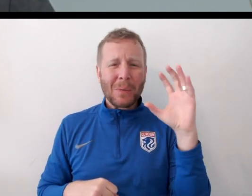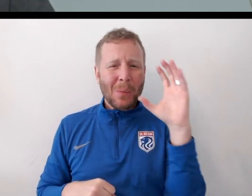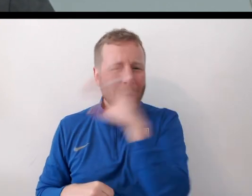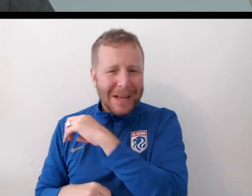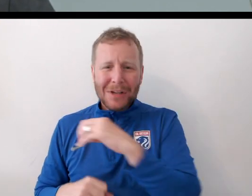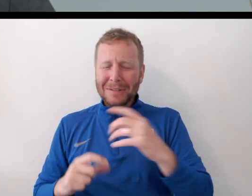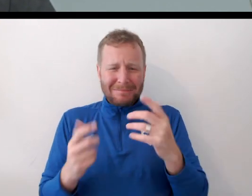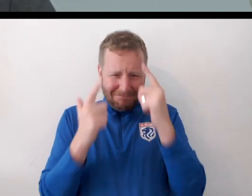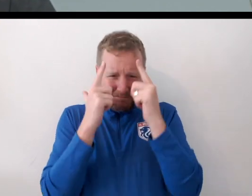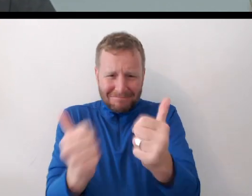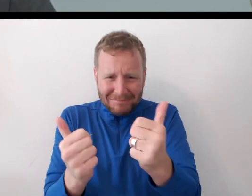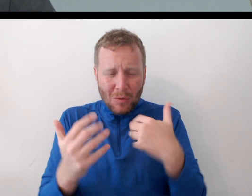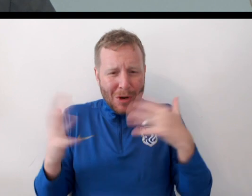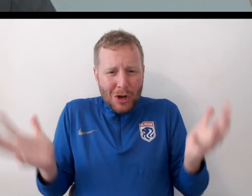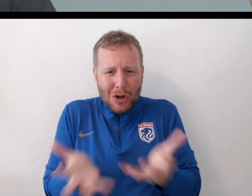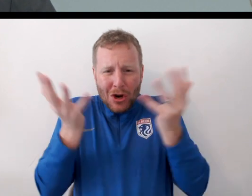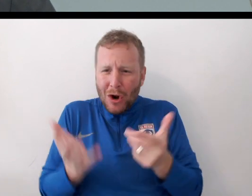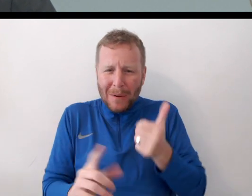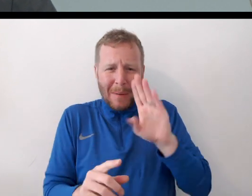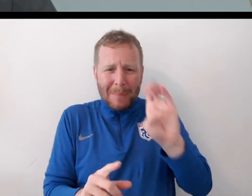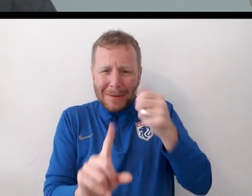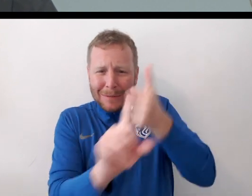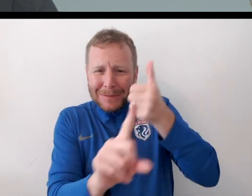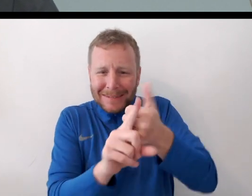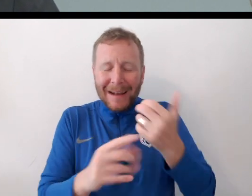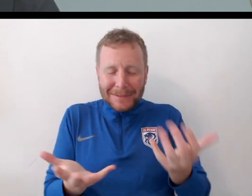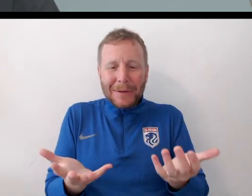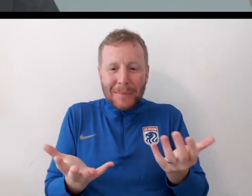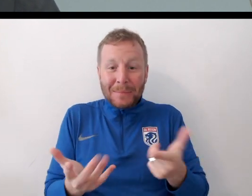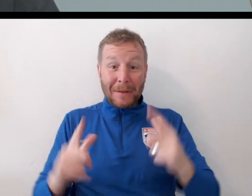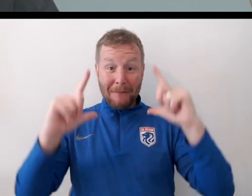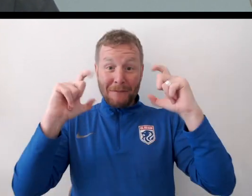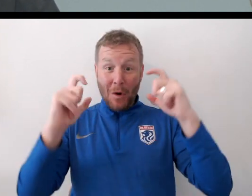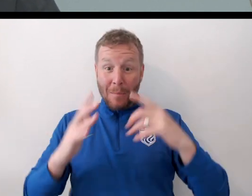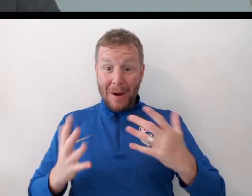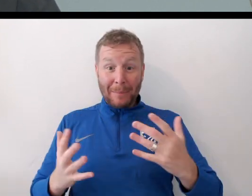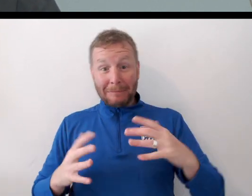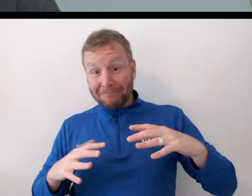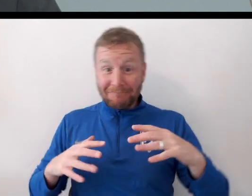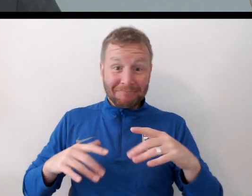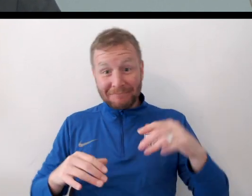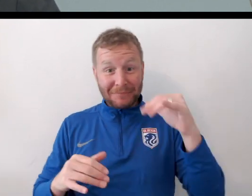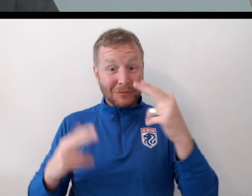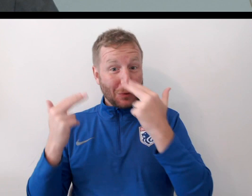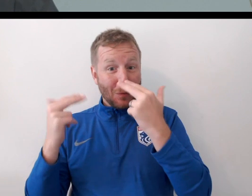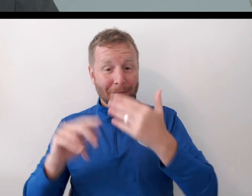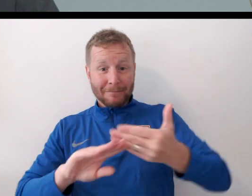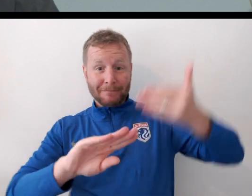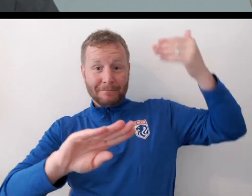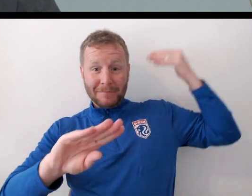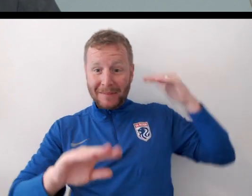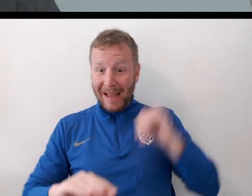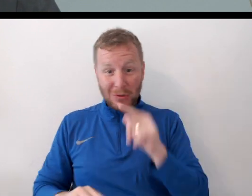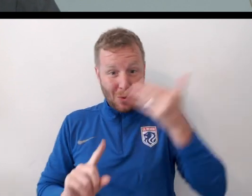it. We want it. We encourage it. And so yeah, I think they probably started with us doing weird stuff a long time ago,